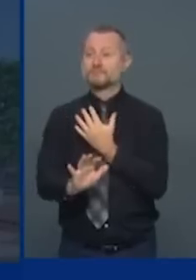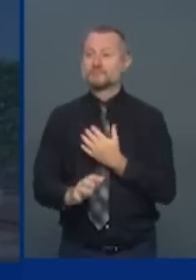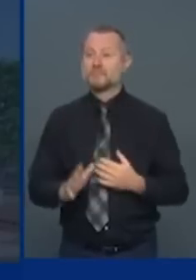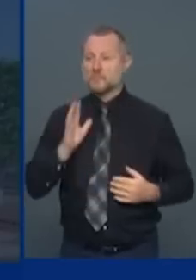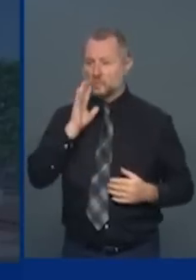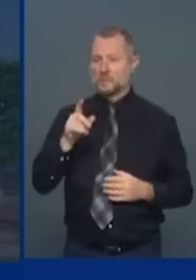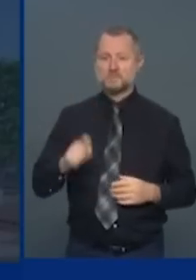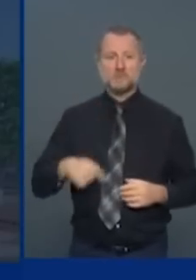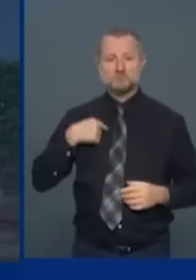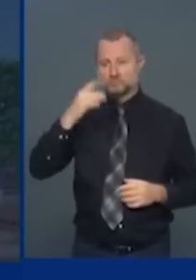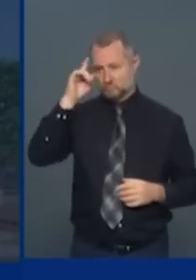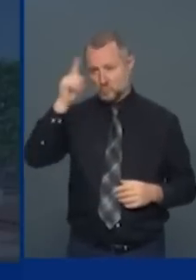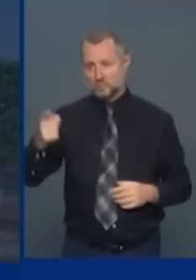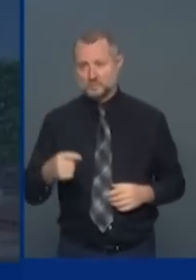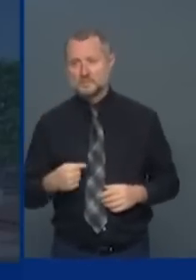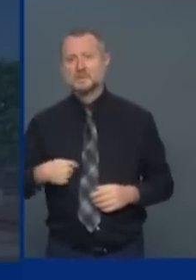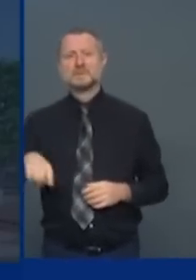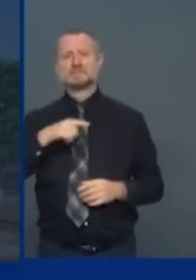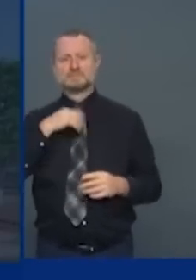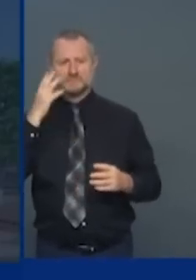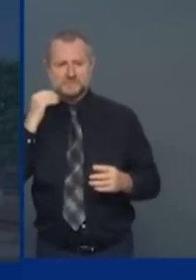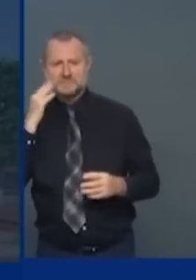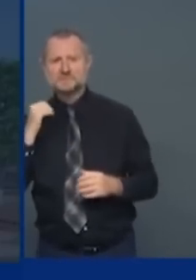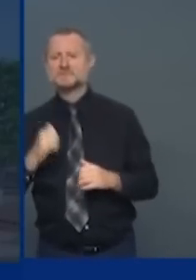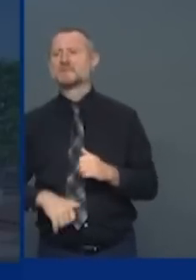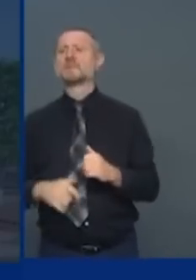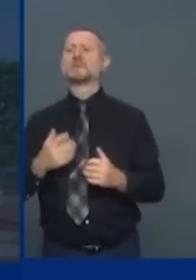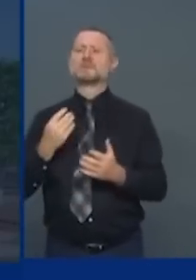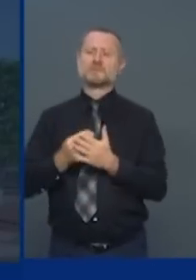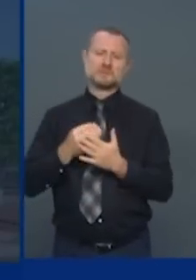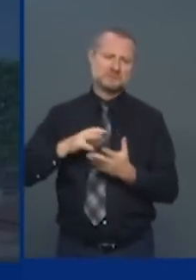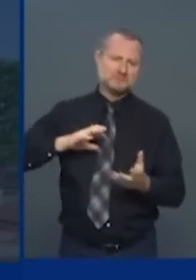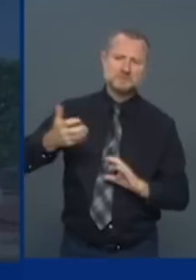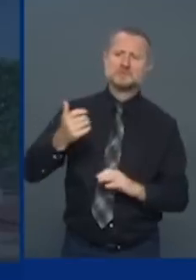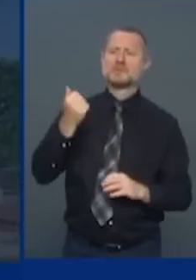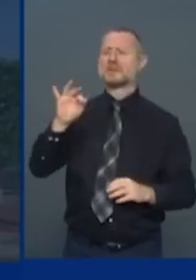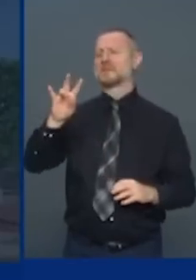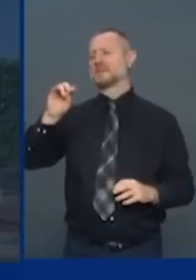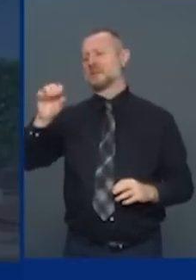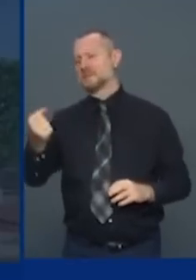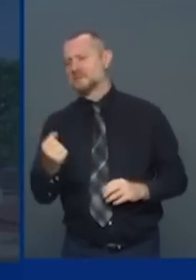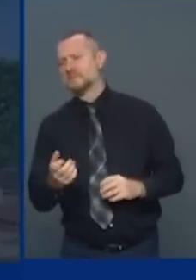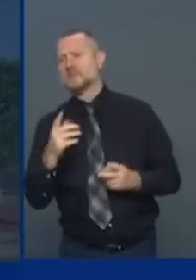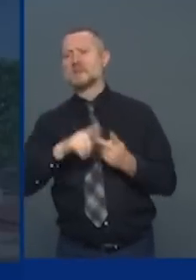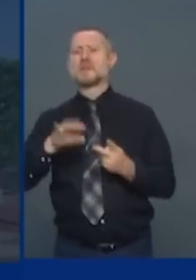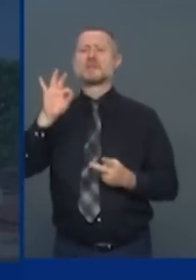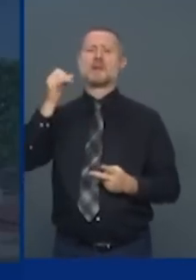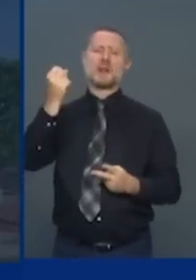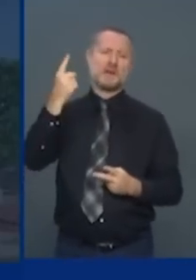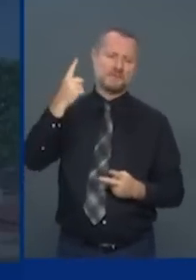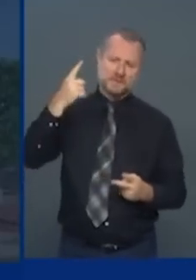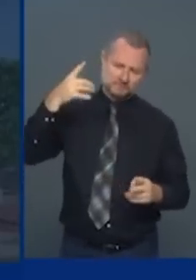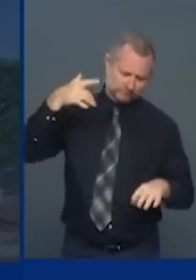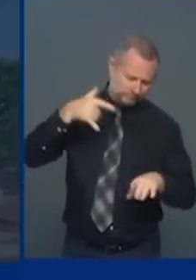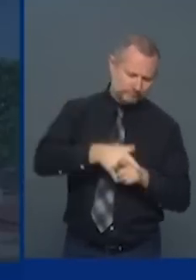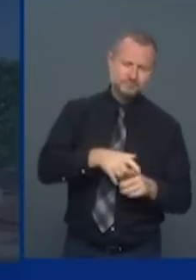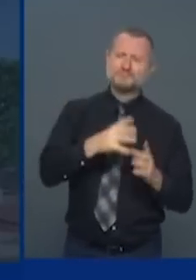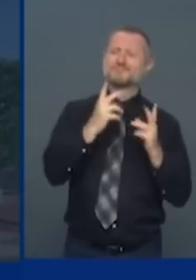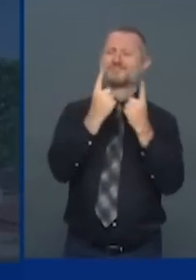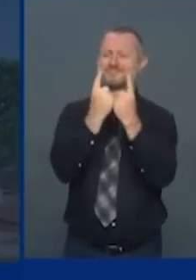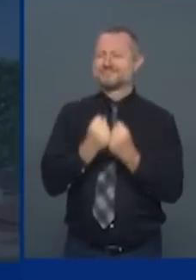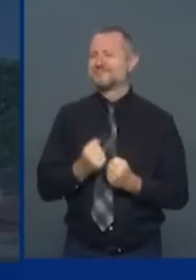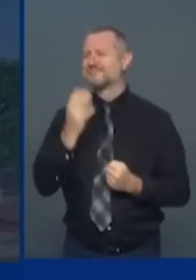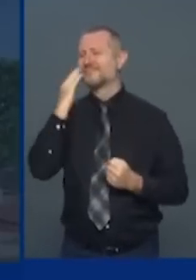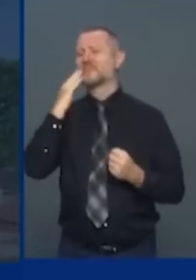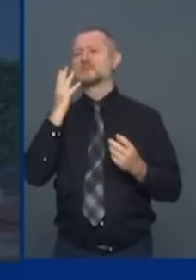tough times before in New York. We had the fiscal crisis of the 70s, post 9/11. I experienced